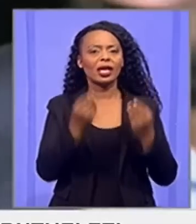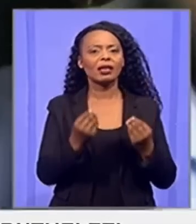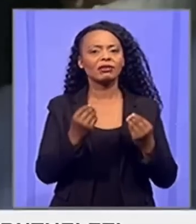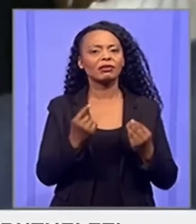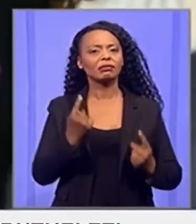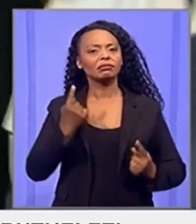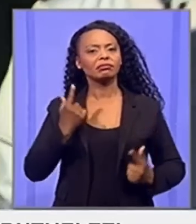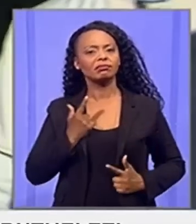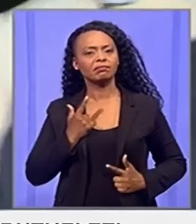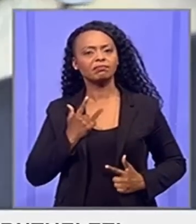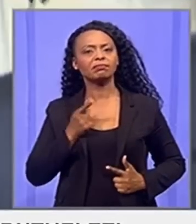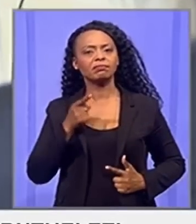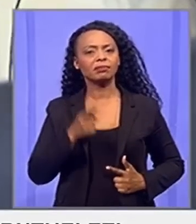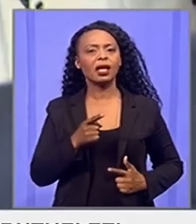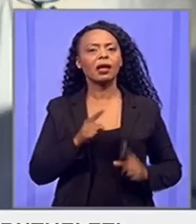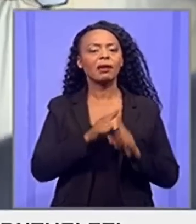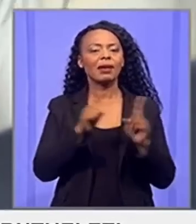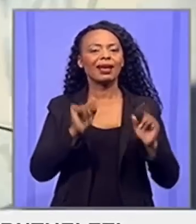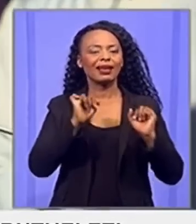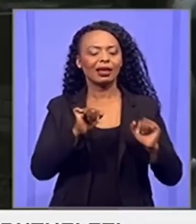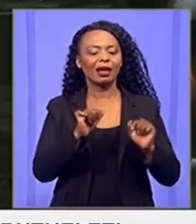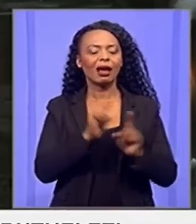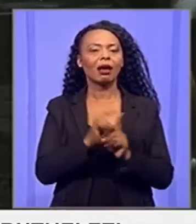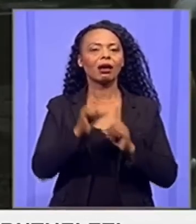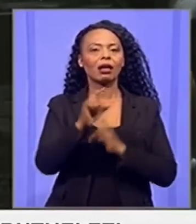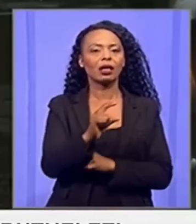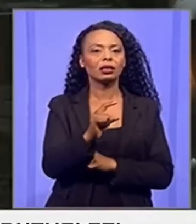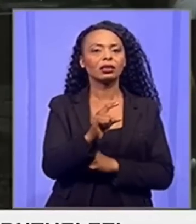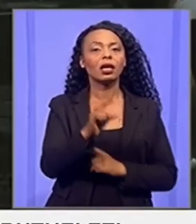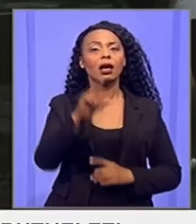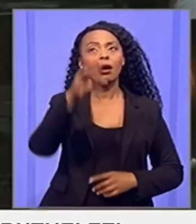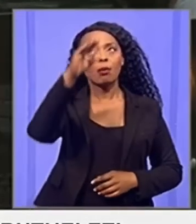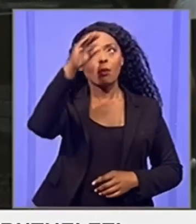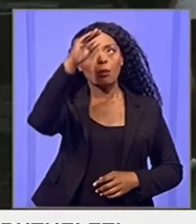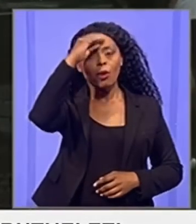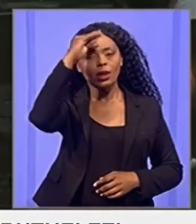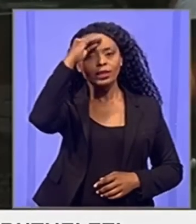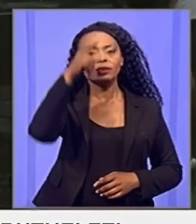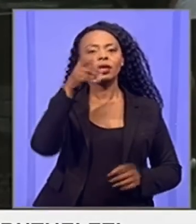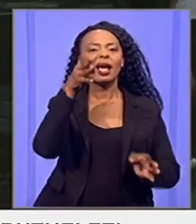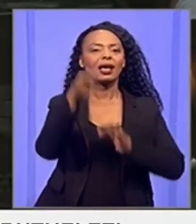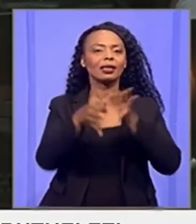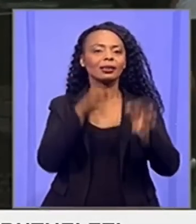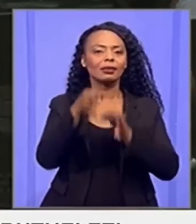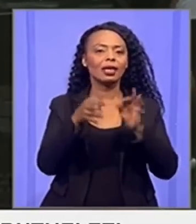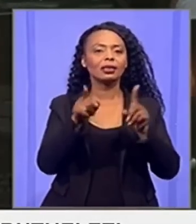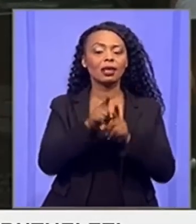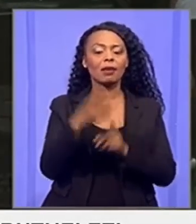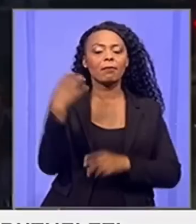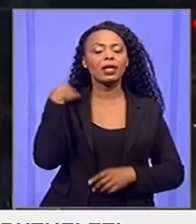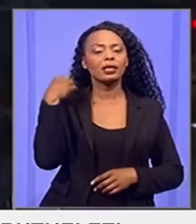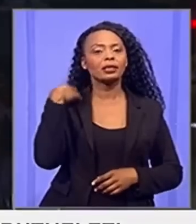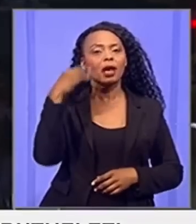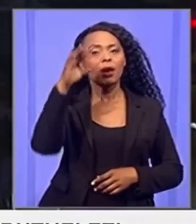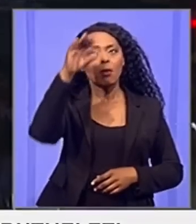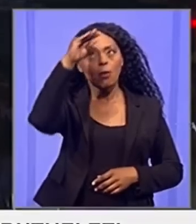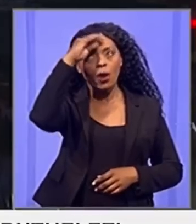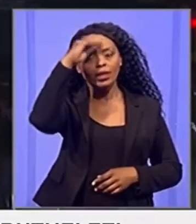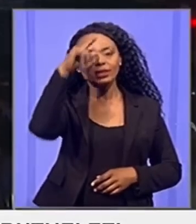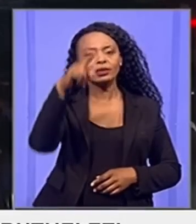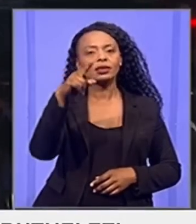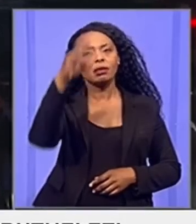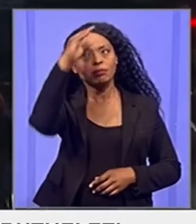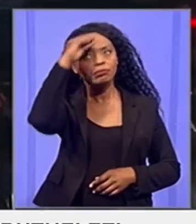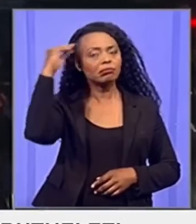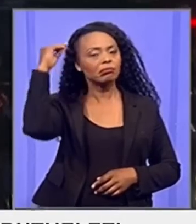tsa bone tse e leng gore ke tsa setso mme mapodisa a bila a tlhalosa le ene Bekicele e leng gore ke tona ya mapodisa o bila a tlhalosa gore